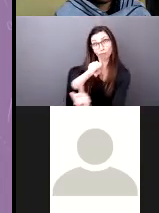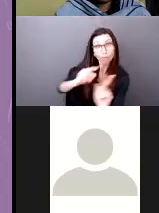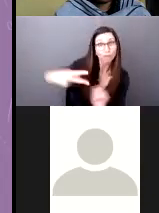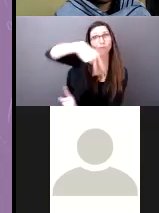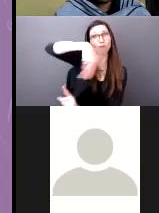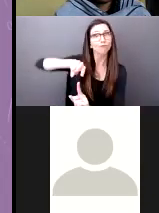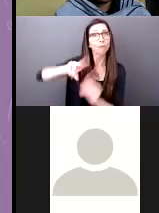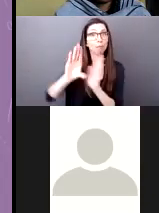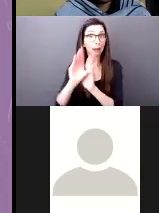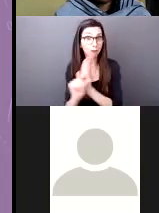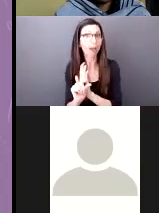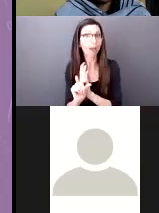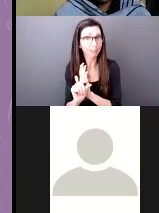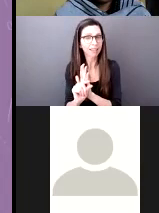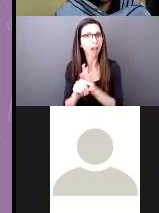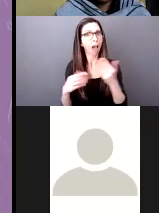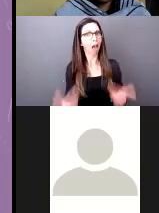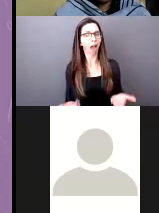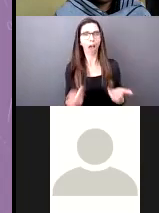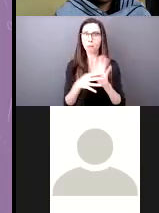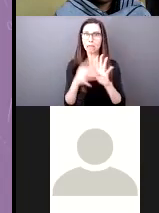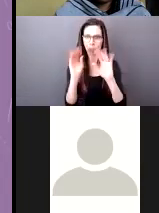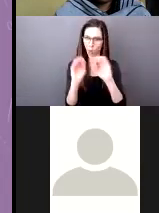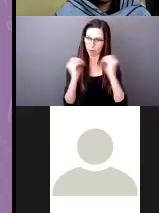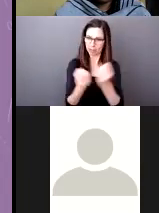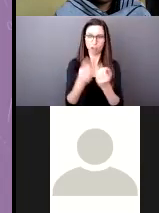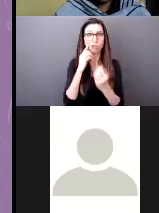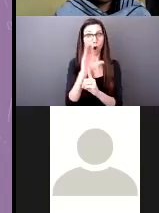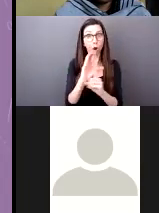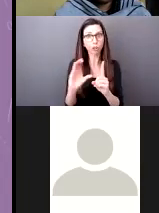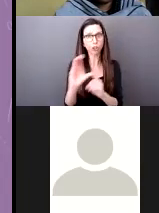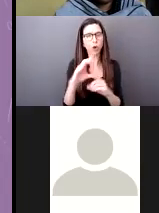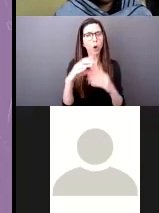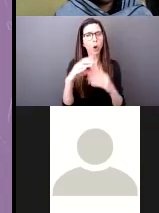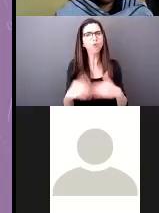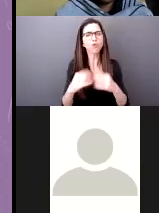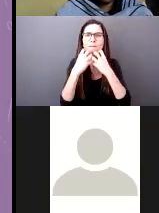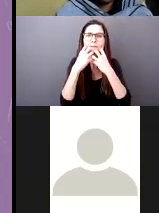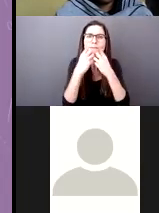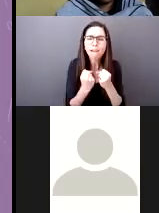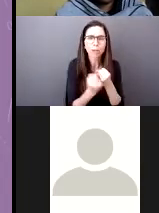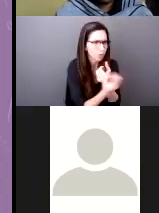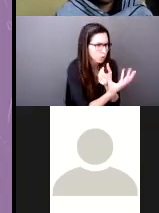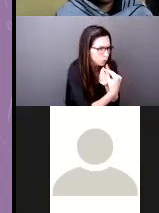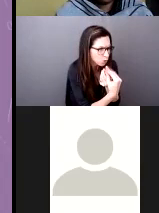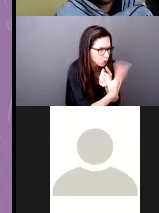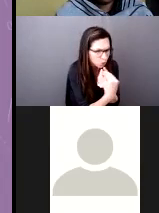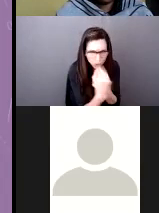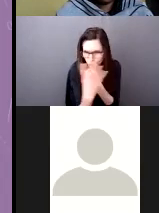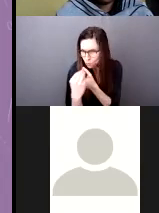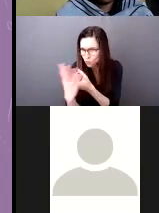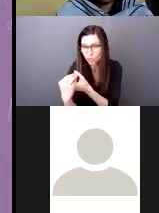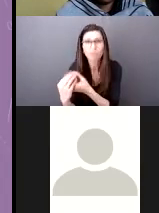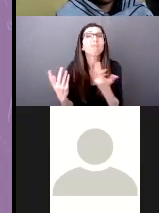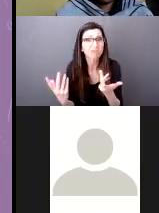helps to build a culture of being inclusive and recognizing the callers may be coming